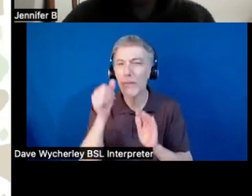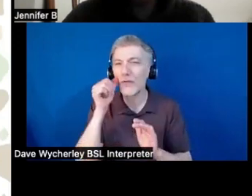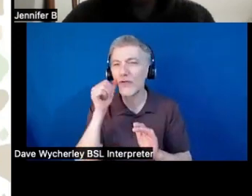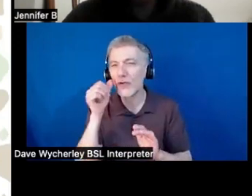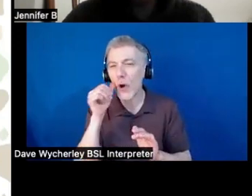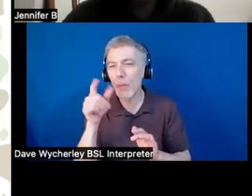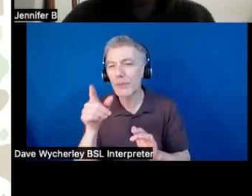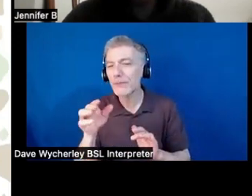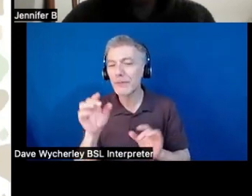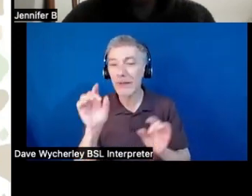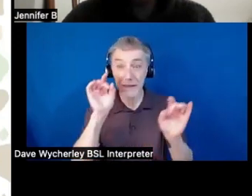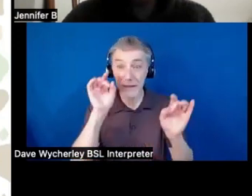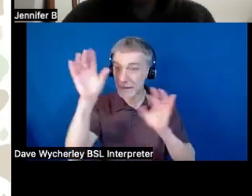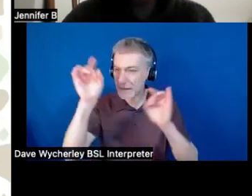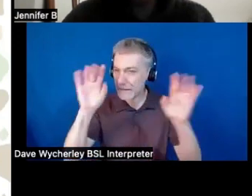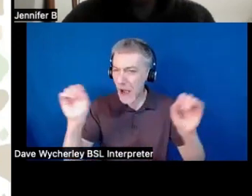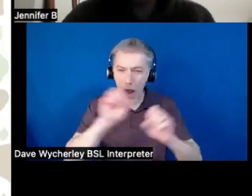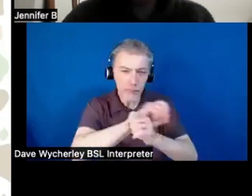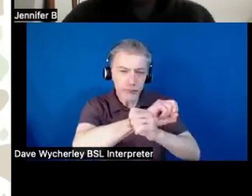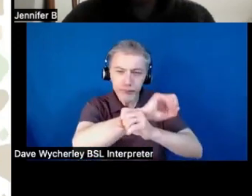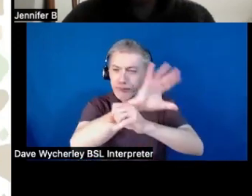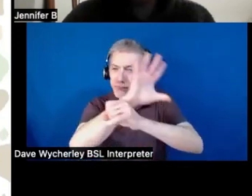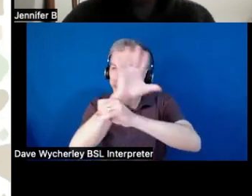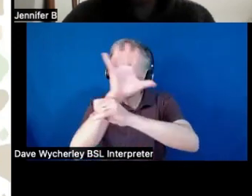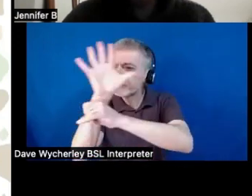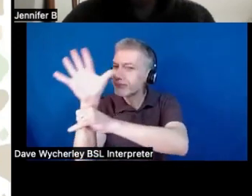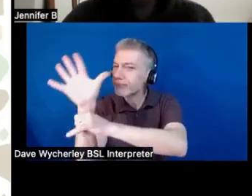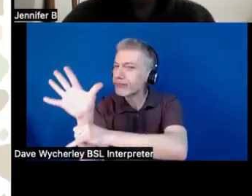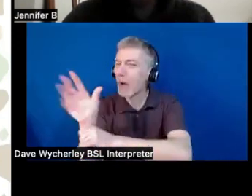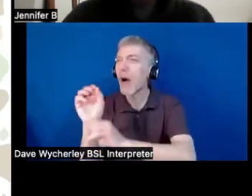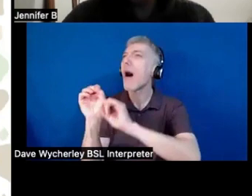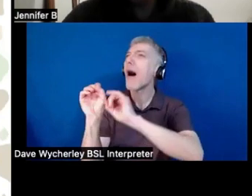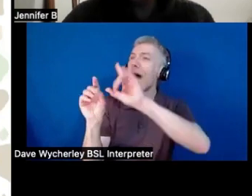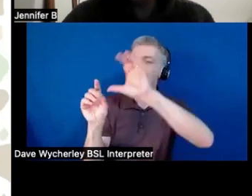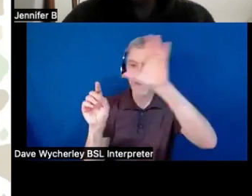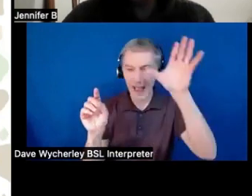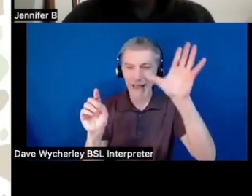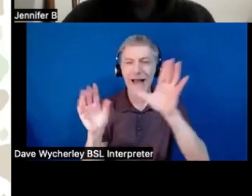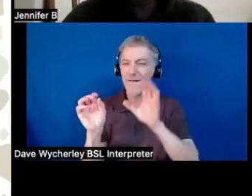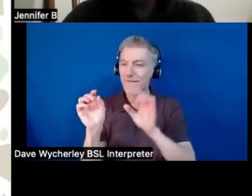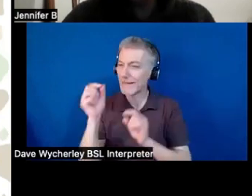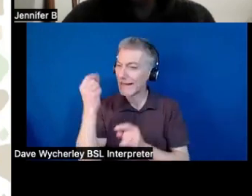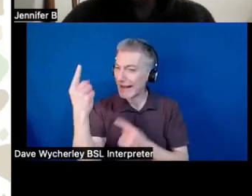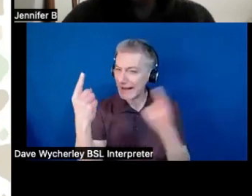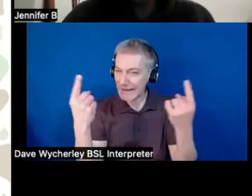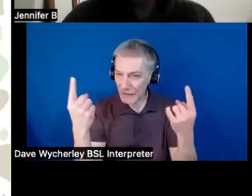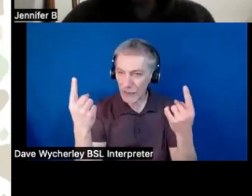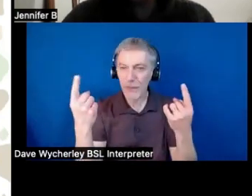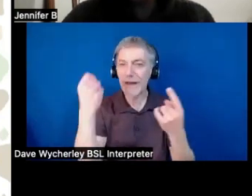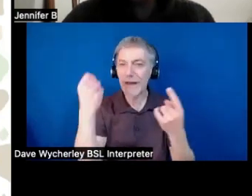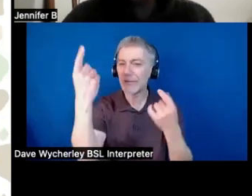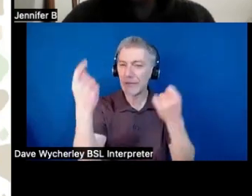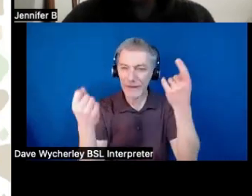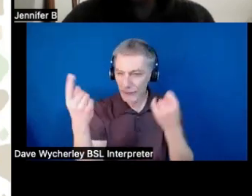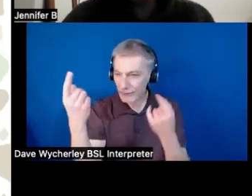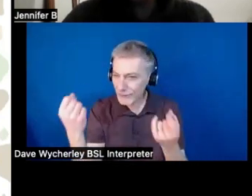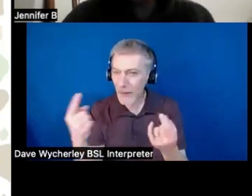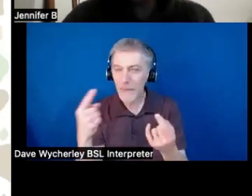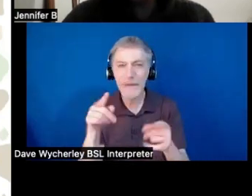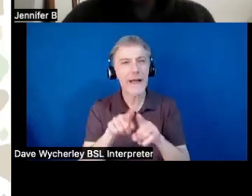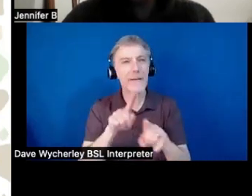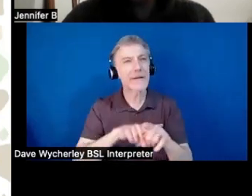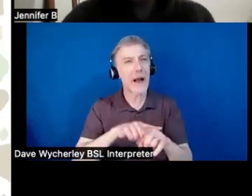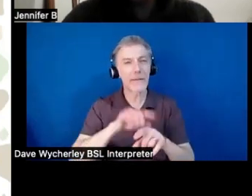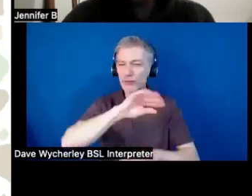or a care network. And can we use fragments maybe to build other shapes? So for me, I think about narrative